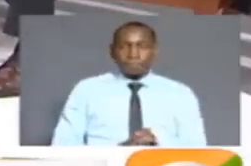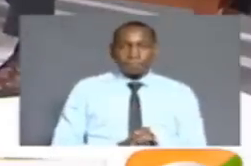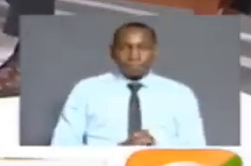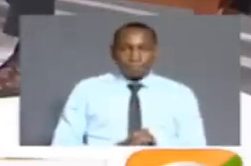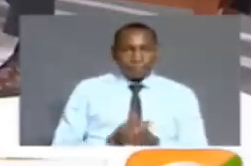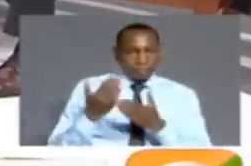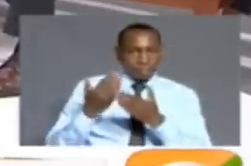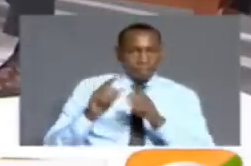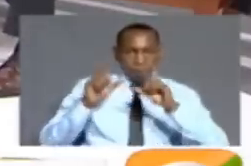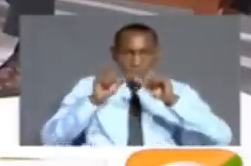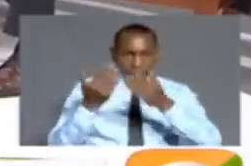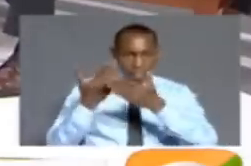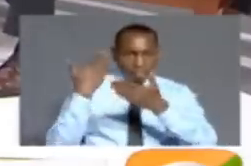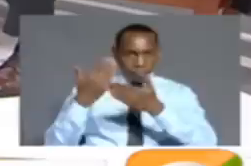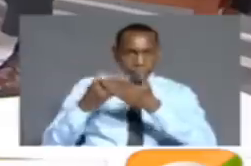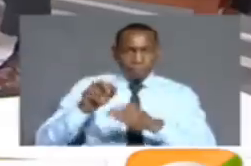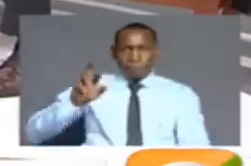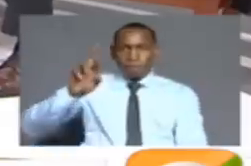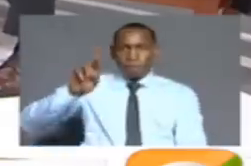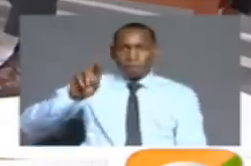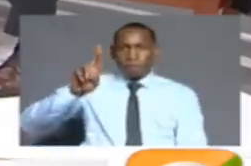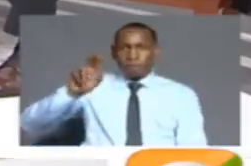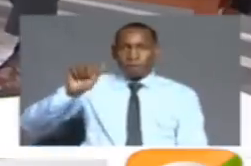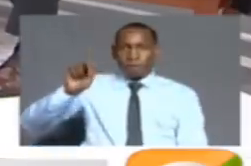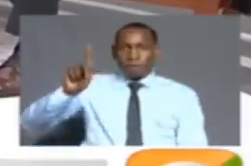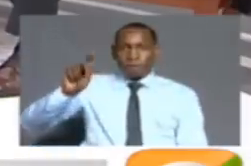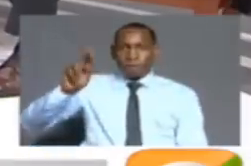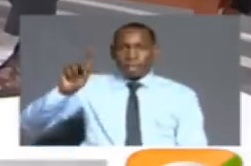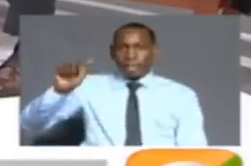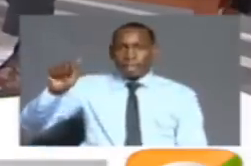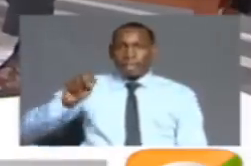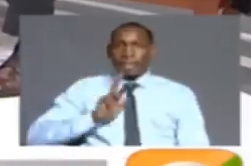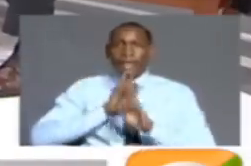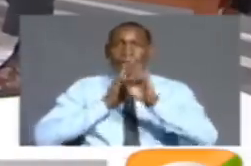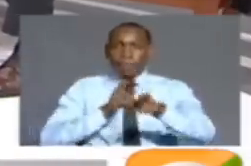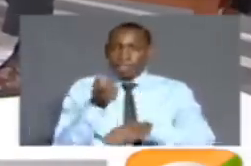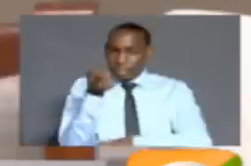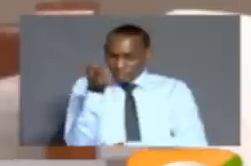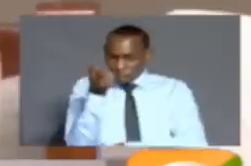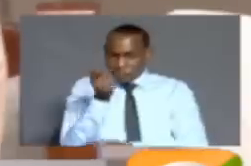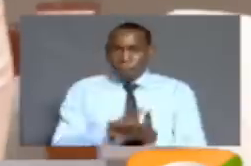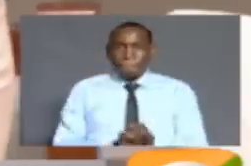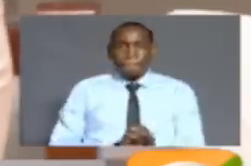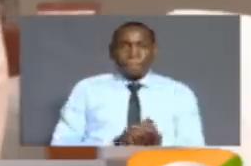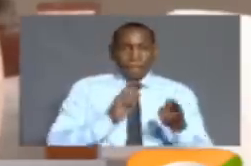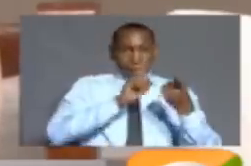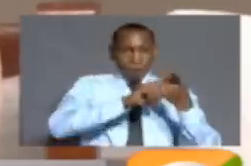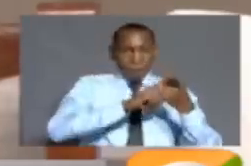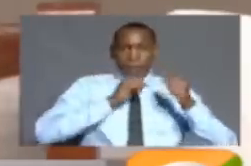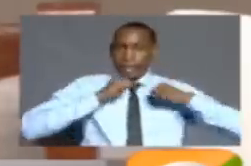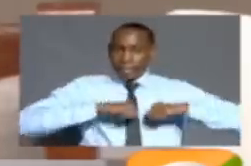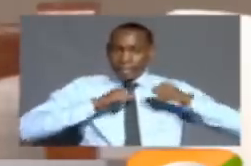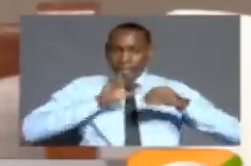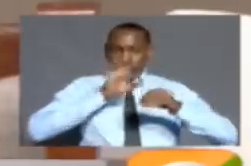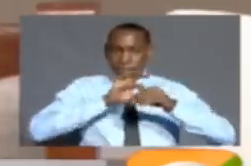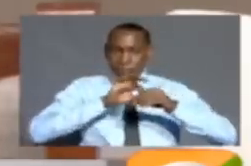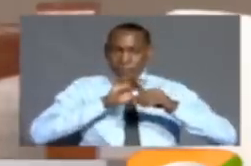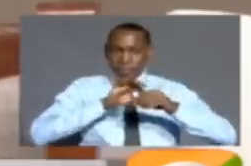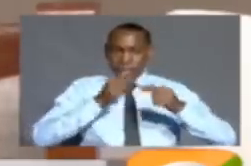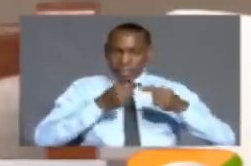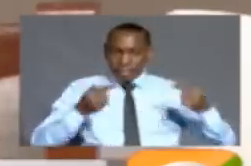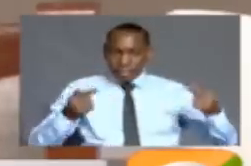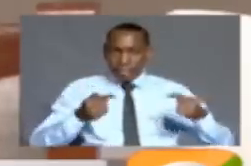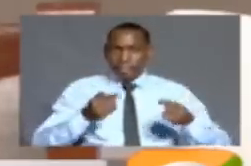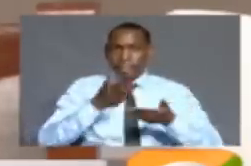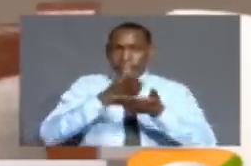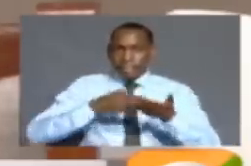Let me back up a little bit on the Ruaraka report. Because I know the senator Ruaraka. Mentioned. Just briefly. One, I agree. We voted against it. And for some